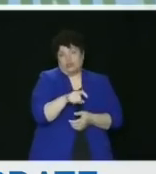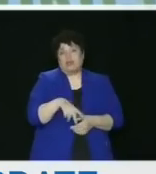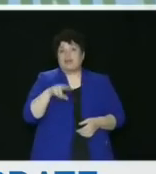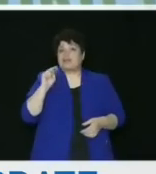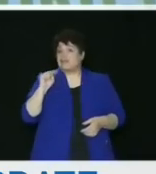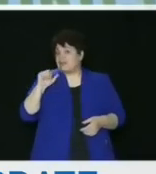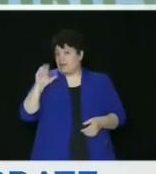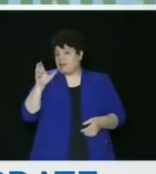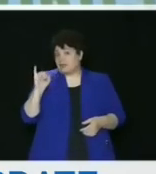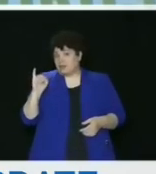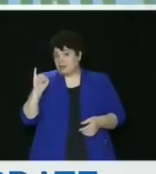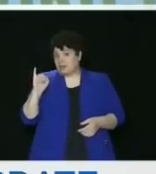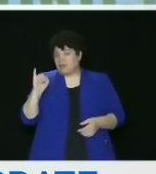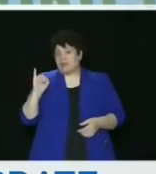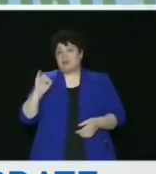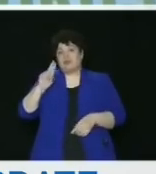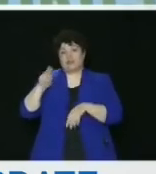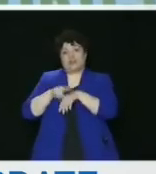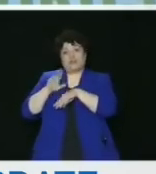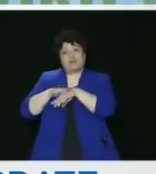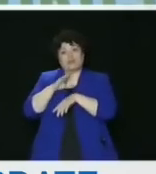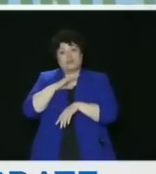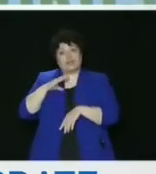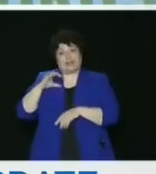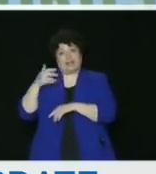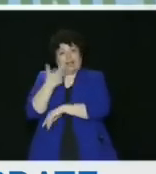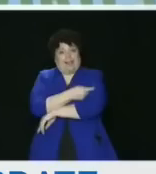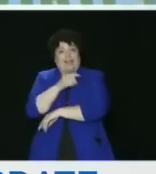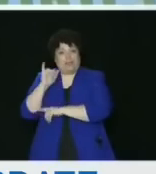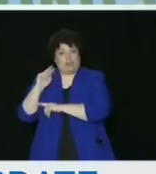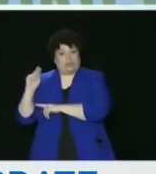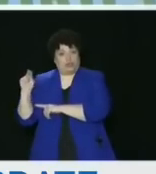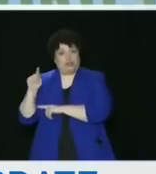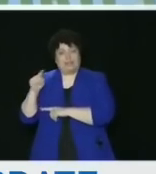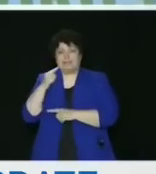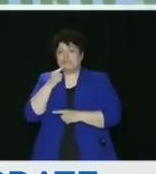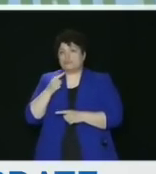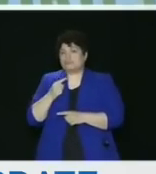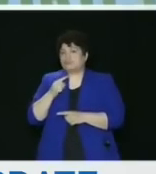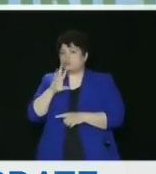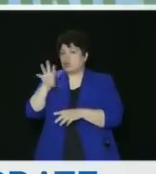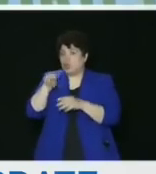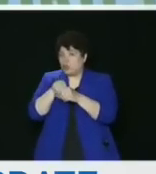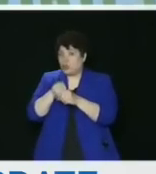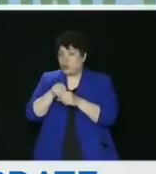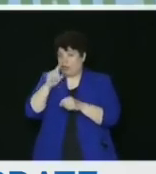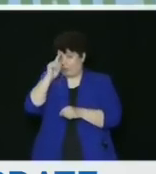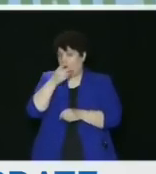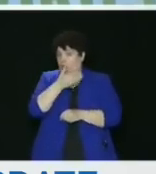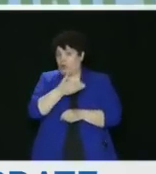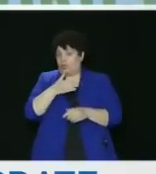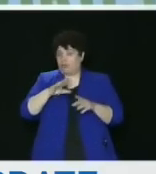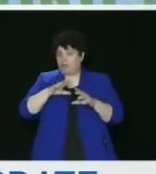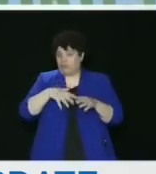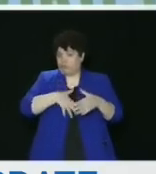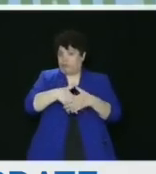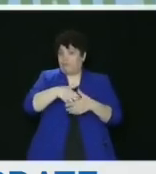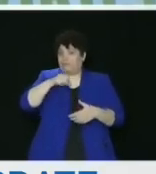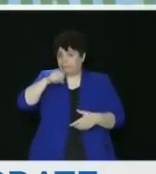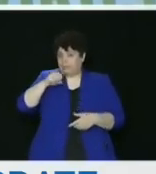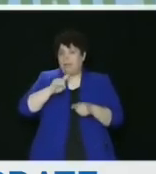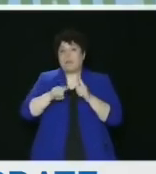on Immunization has also said, look, we know that the clinical trials didn't include this group, but you should offer it based on